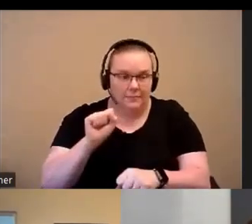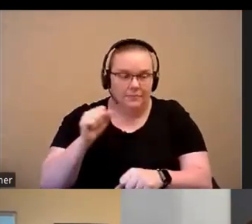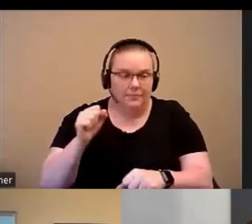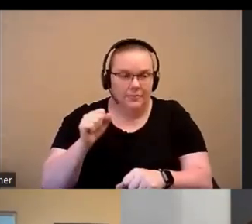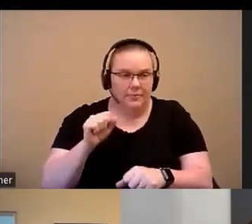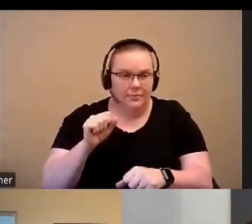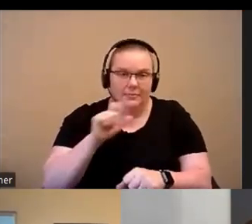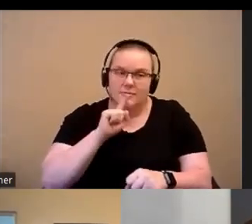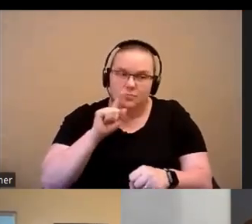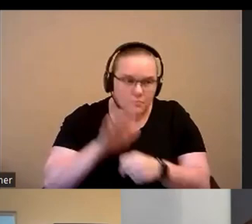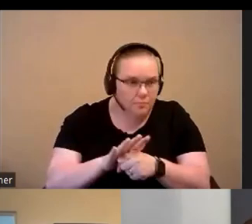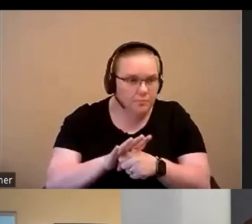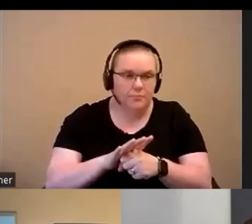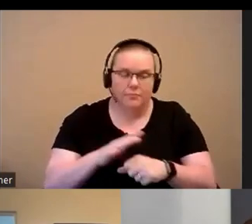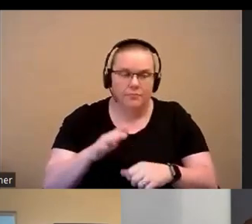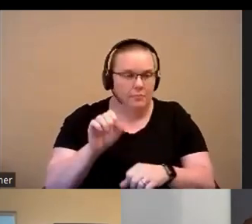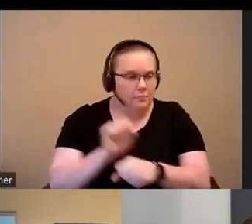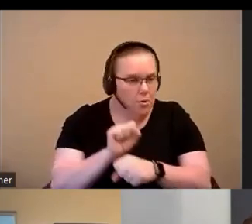remaining,